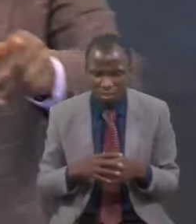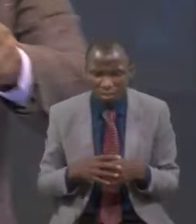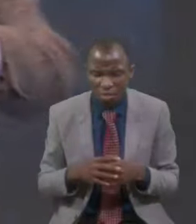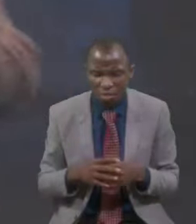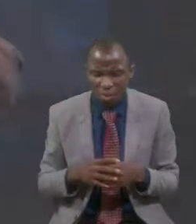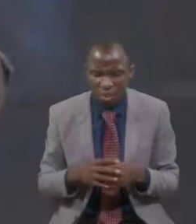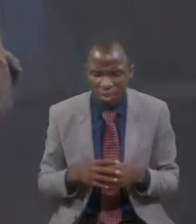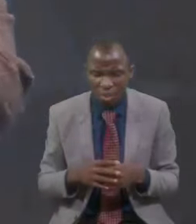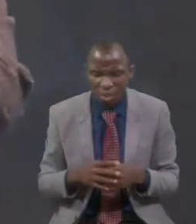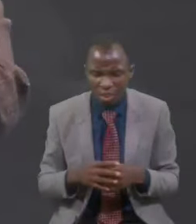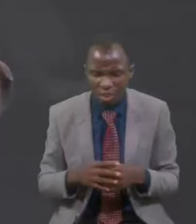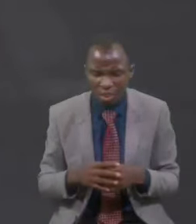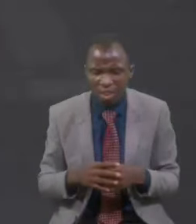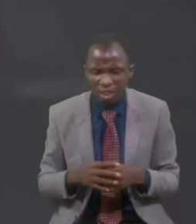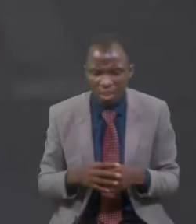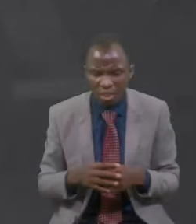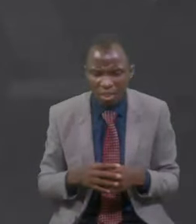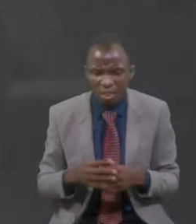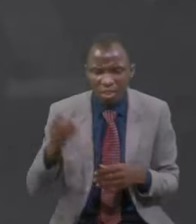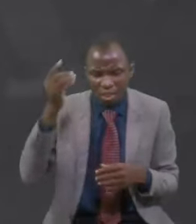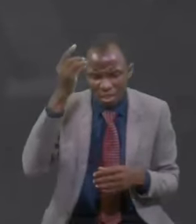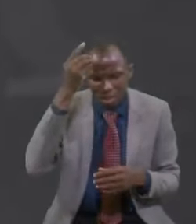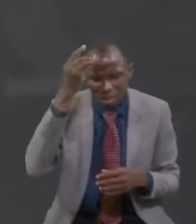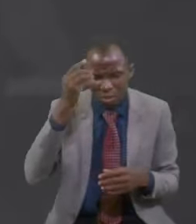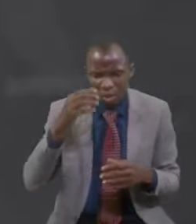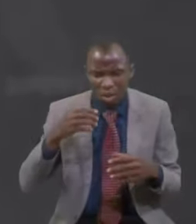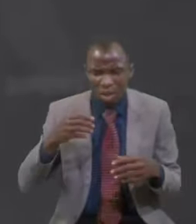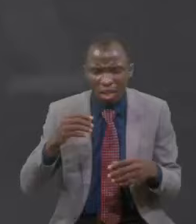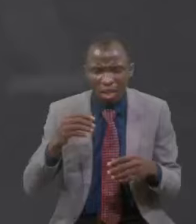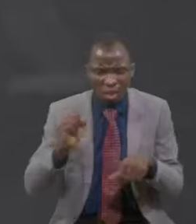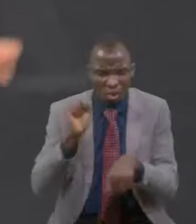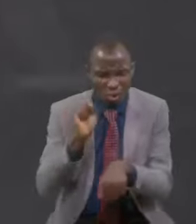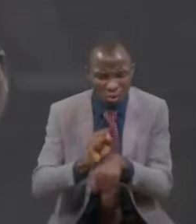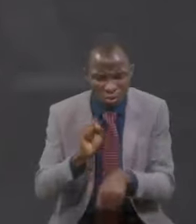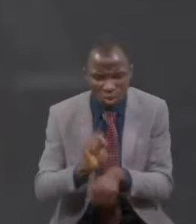Demon activity, affliction, attack,